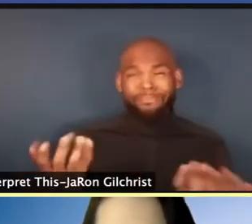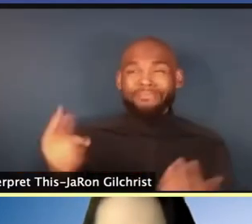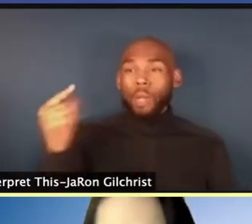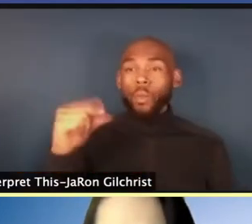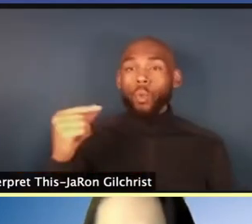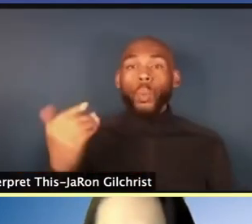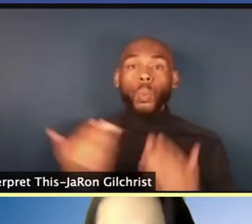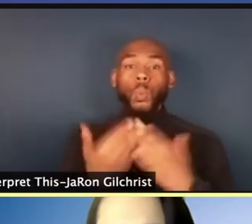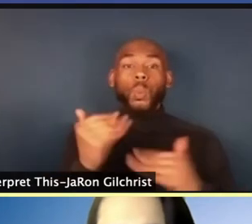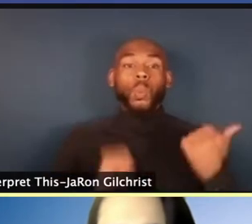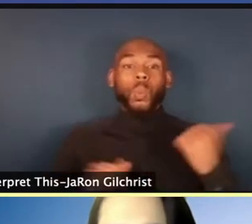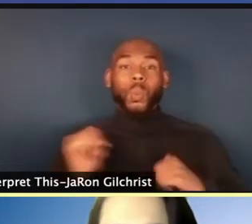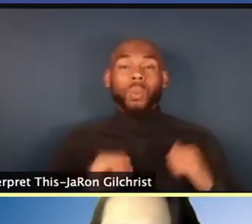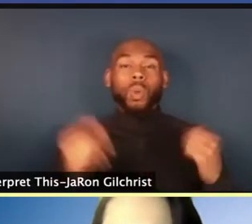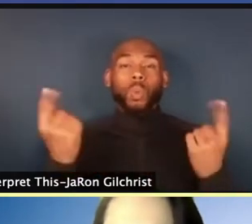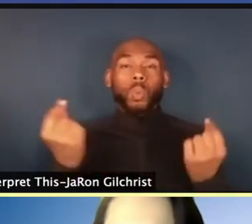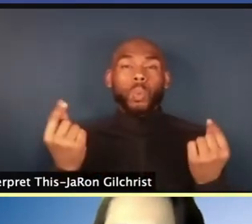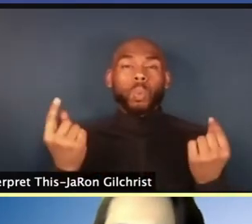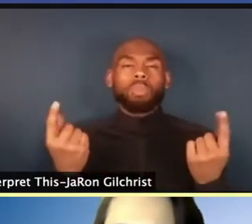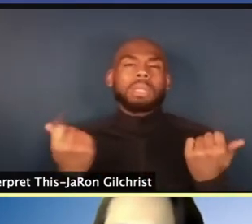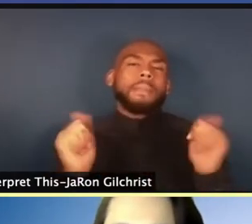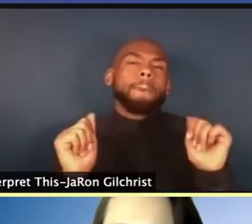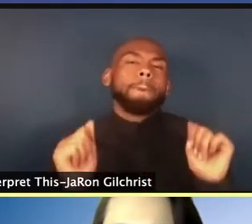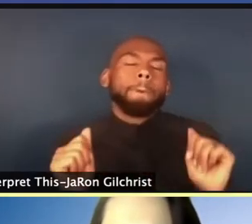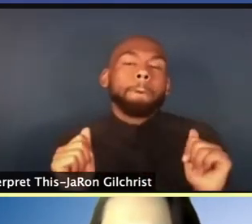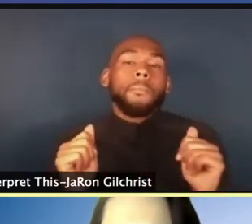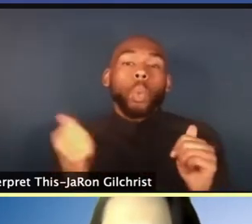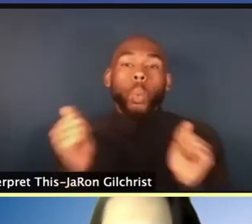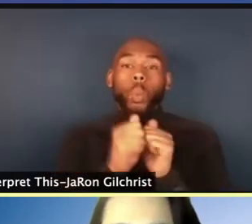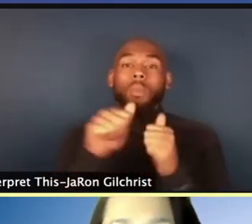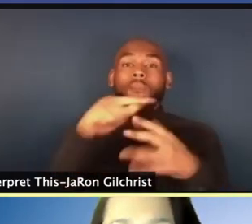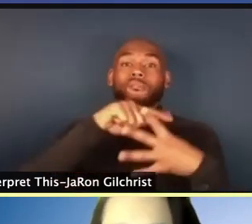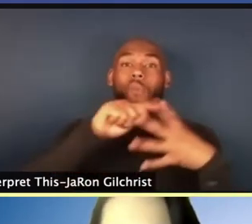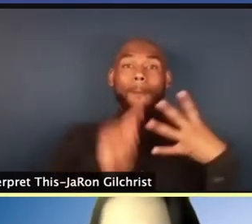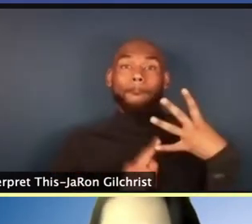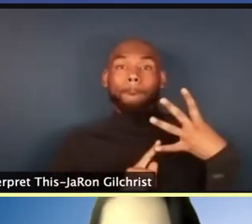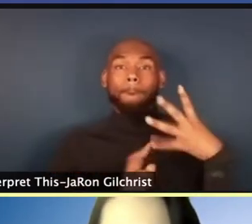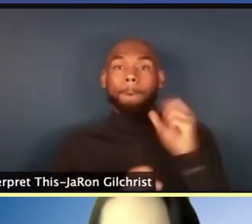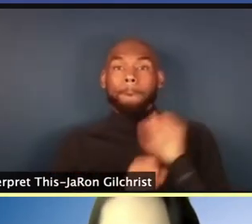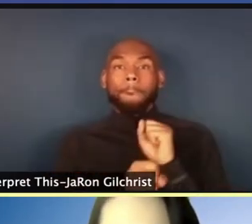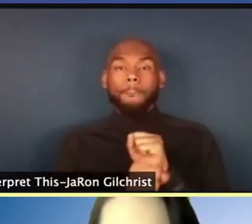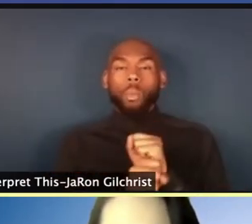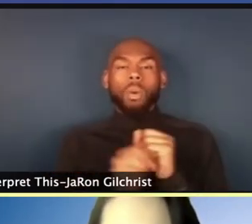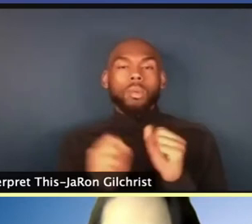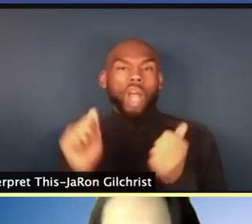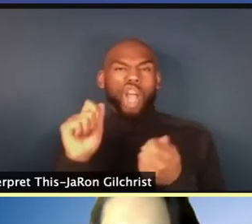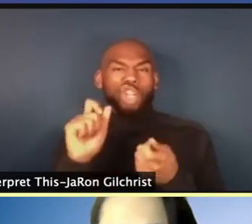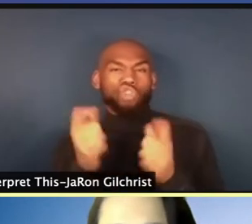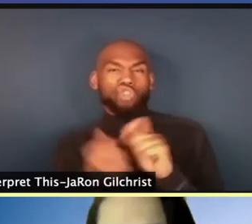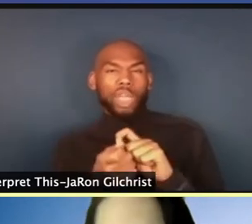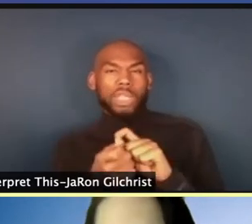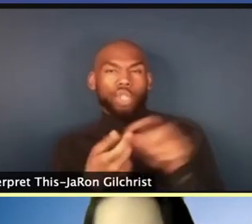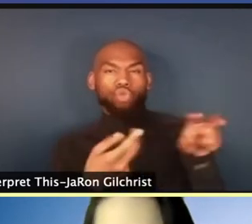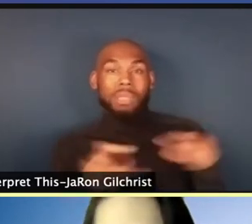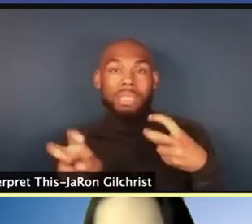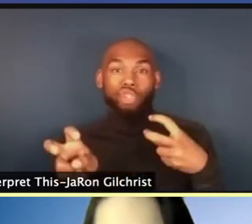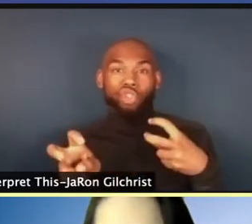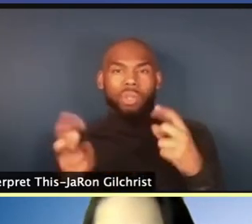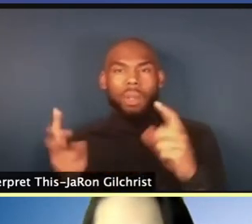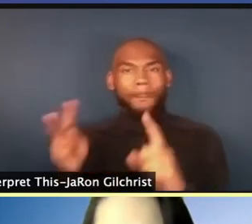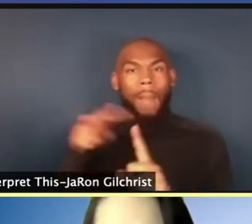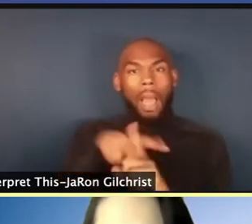attempt to take the framework of a just transition and apply that